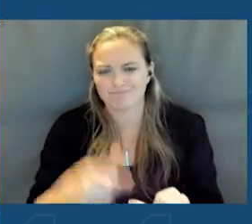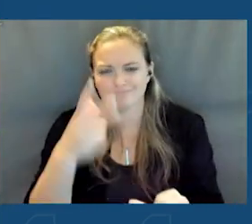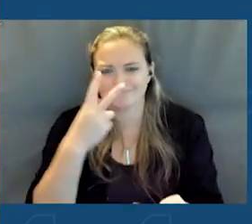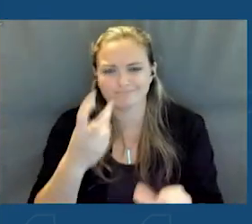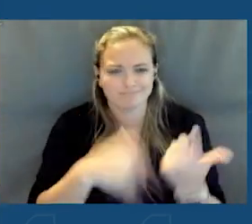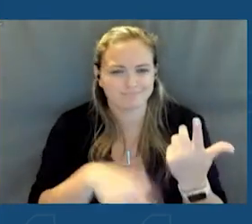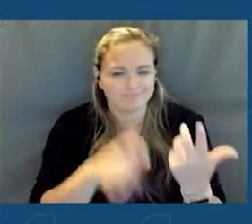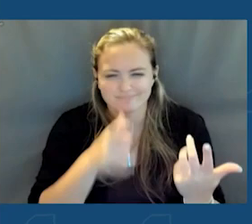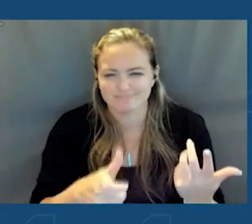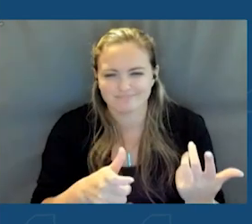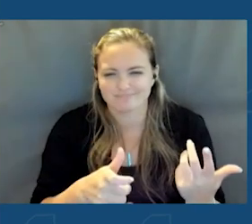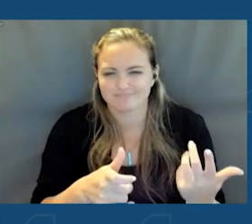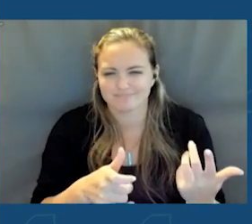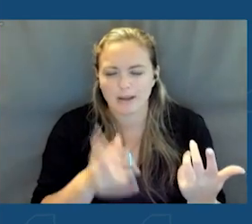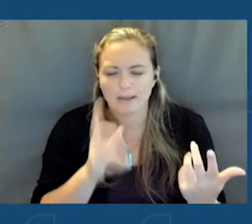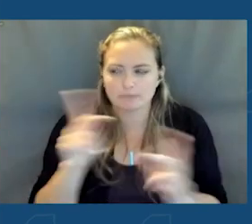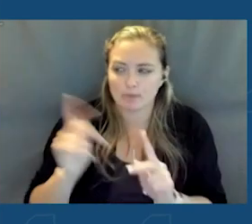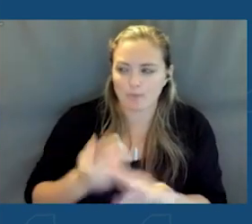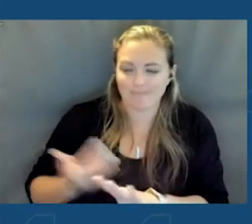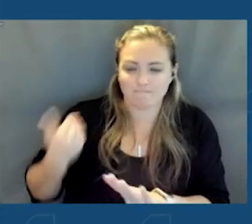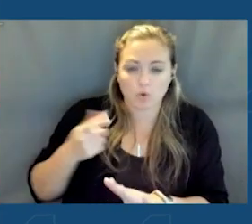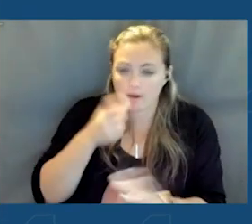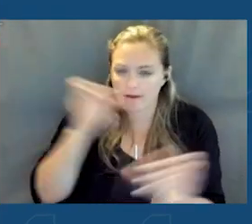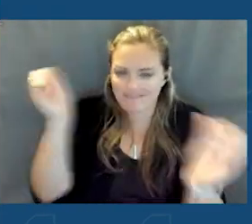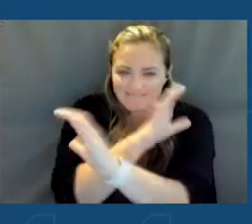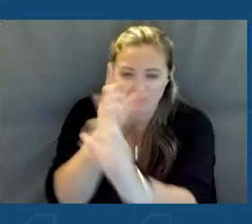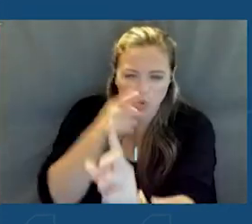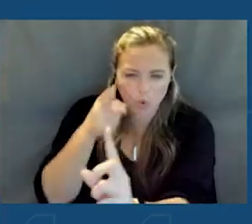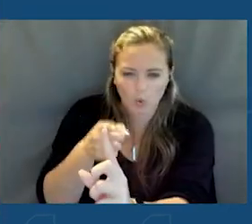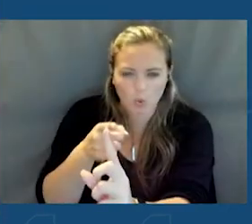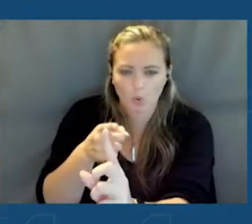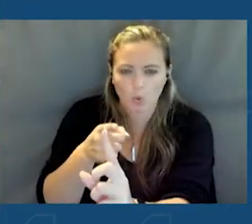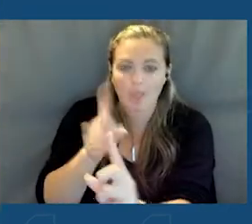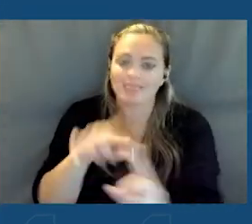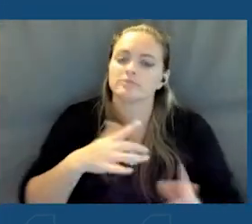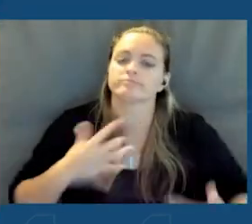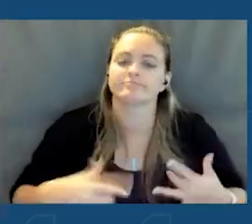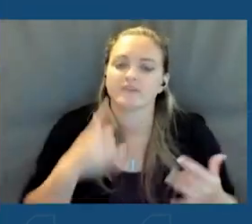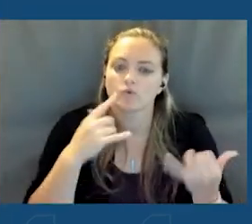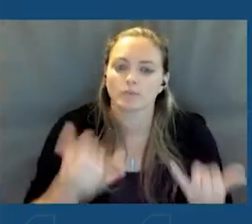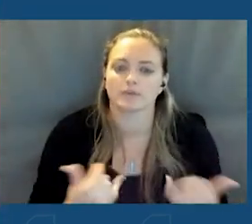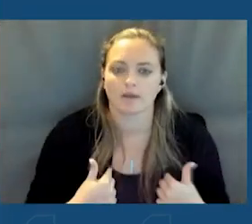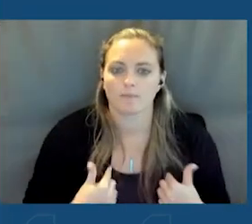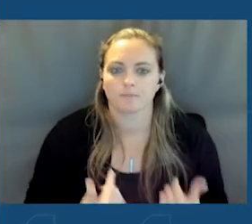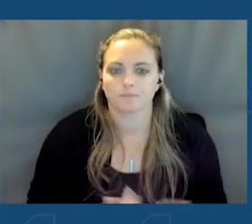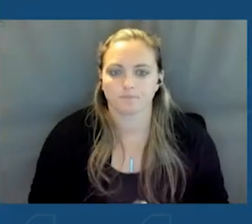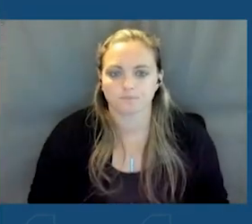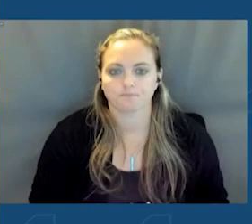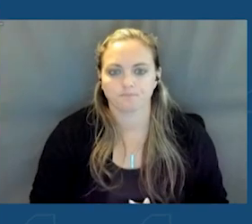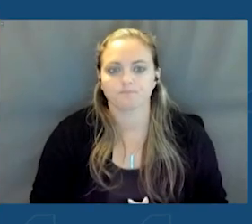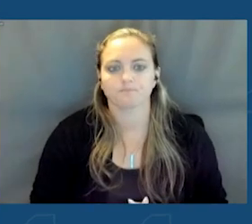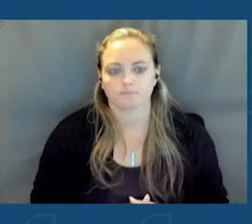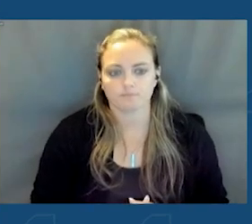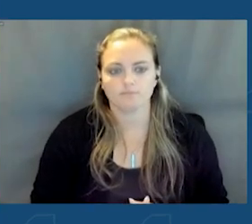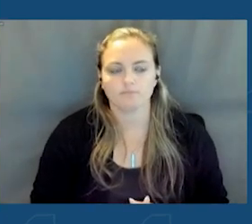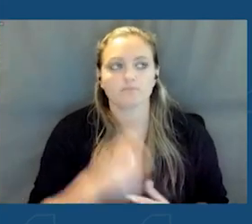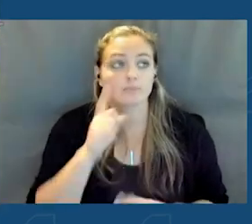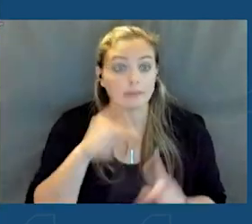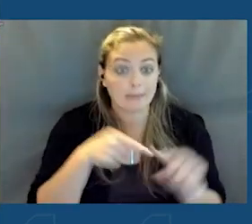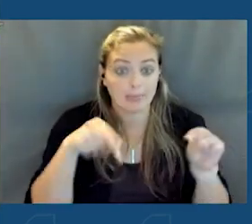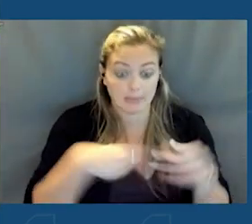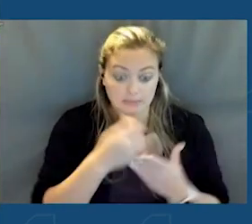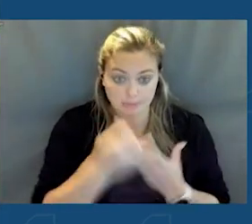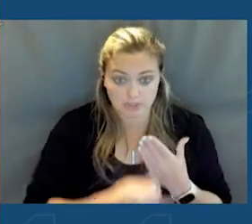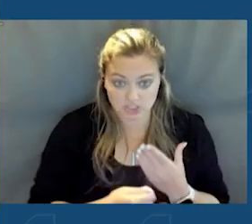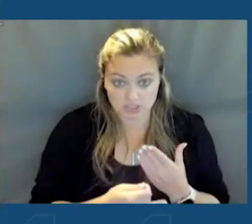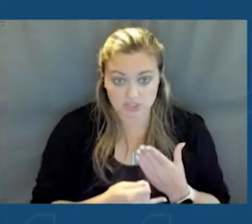us didn't have the vision that we have today. That's what excites me so much. And that is why we think about this project